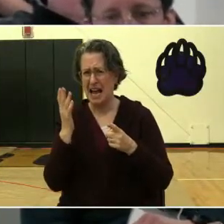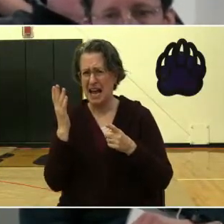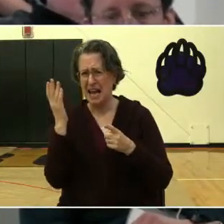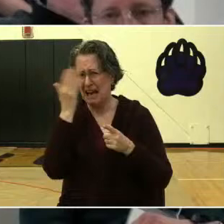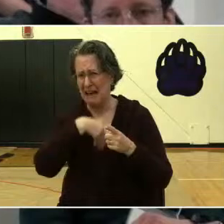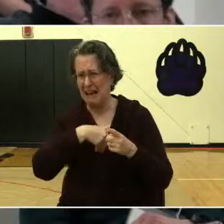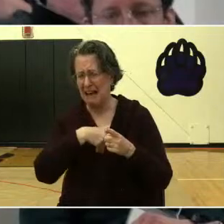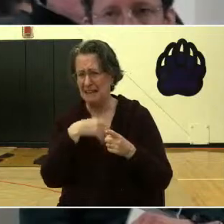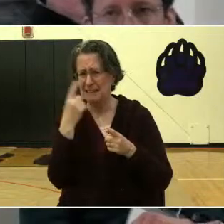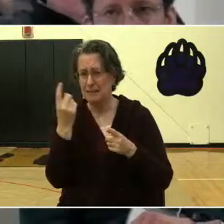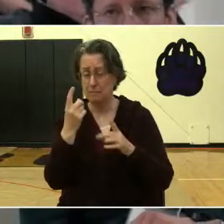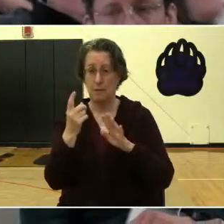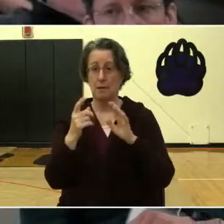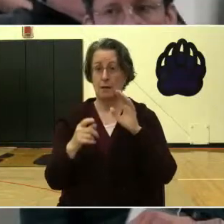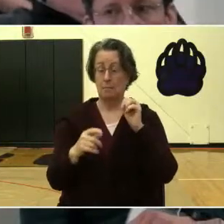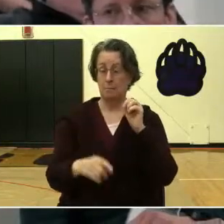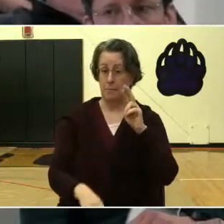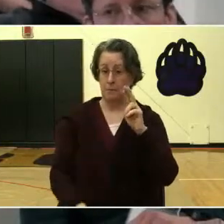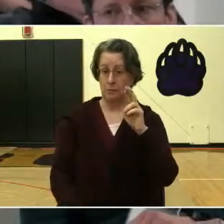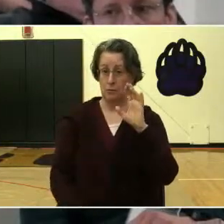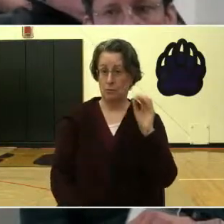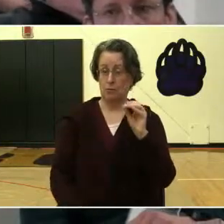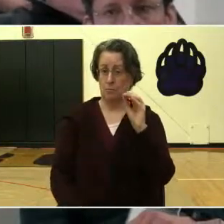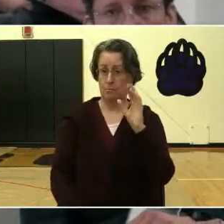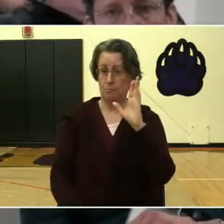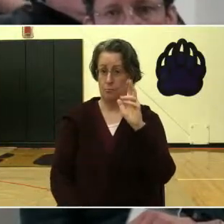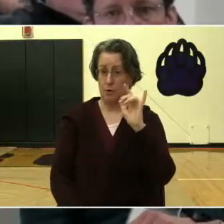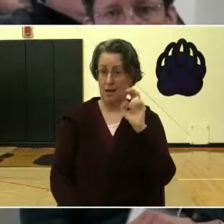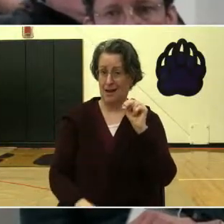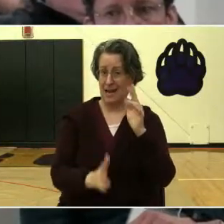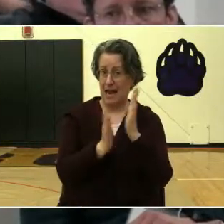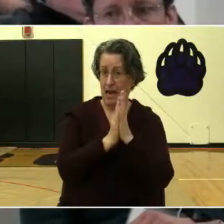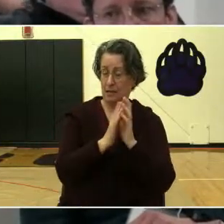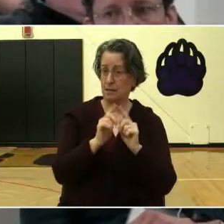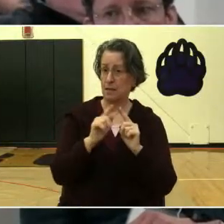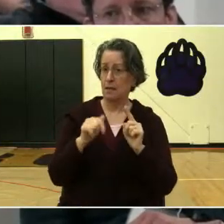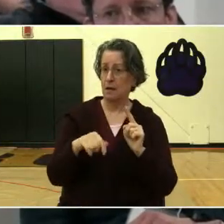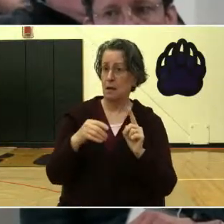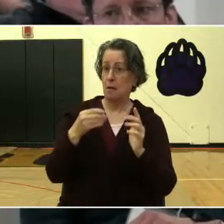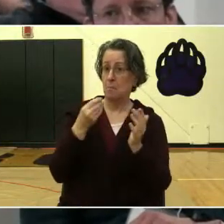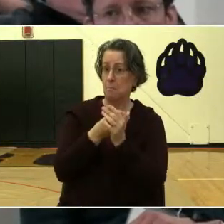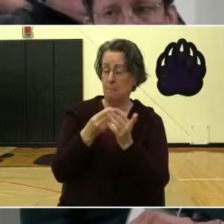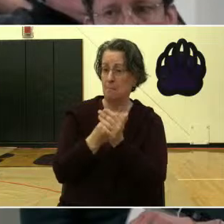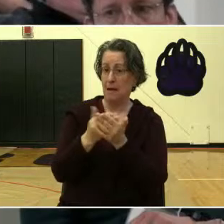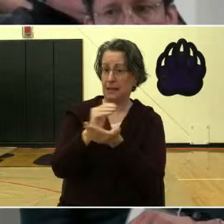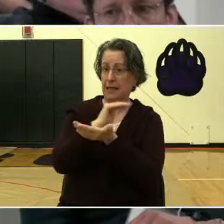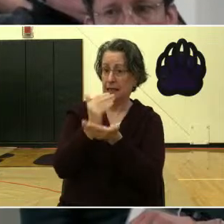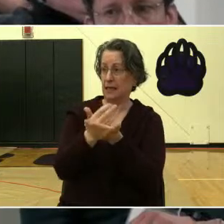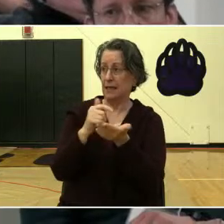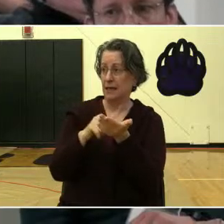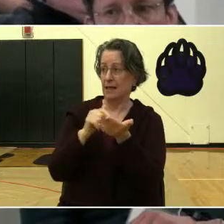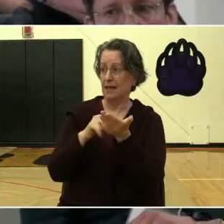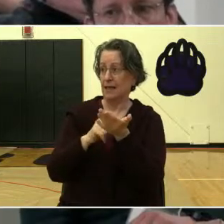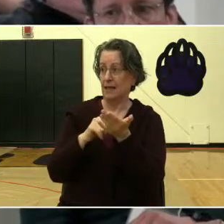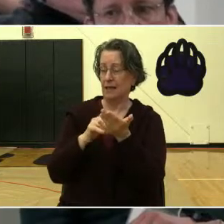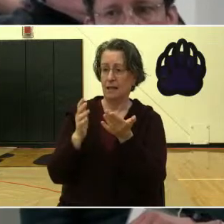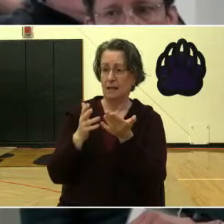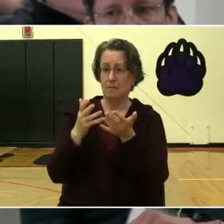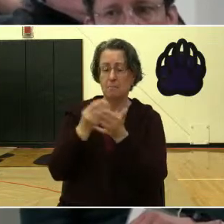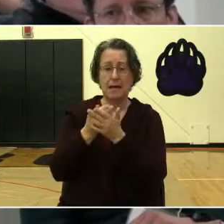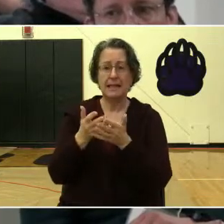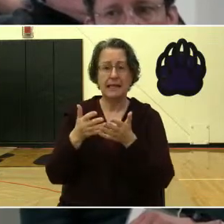to ask that we that the unassigned fund balance the the amount of over which is